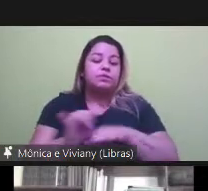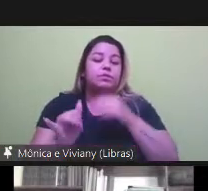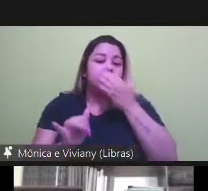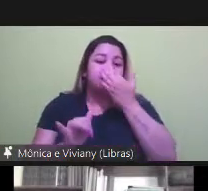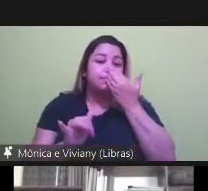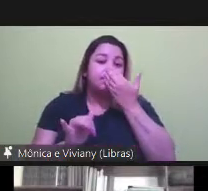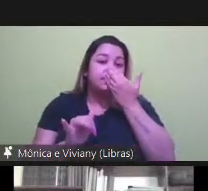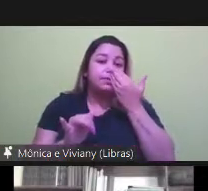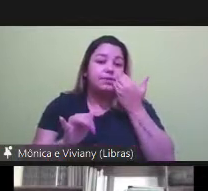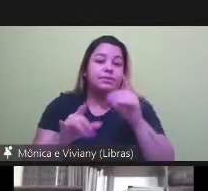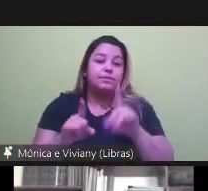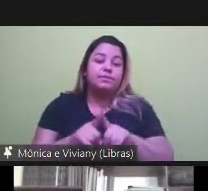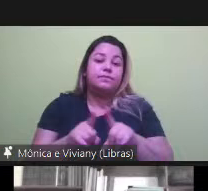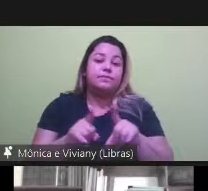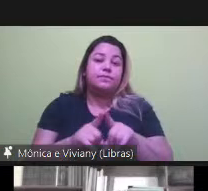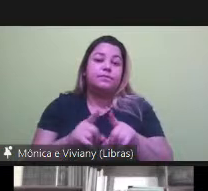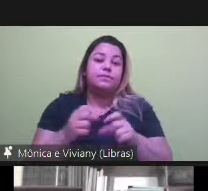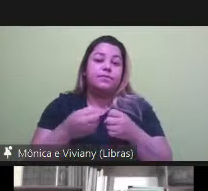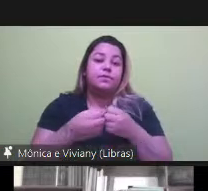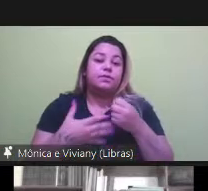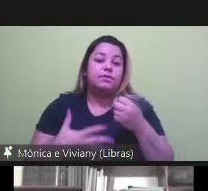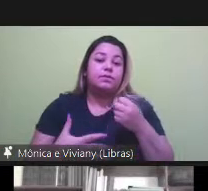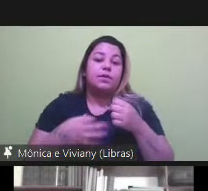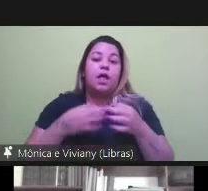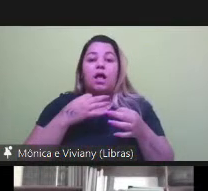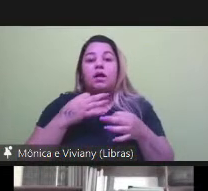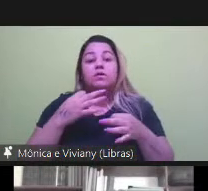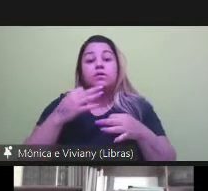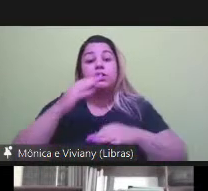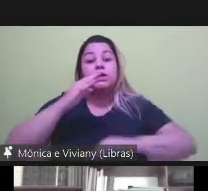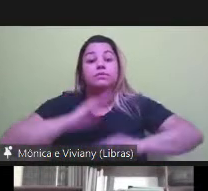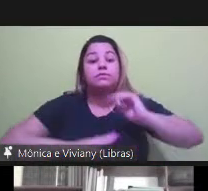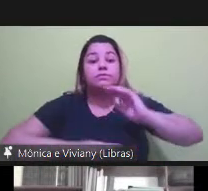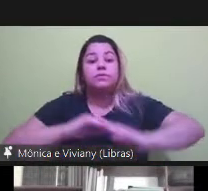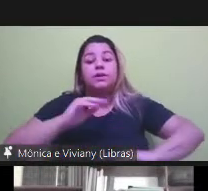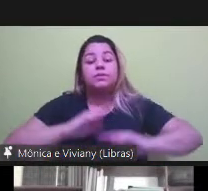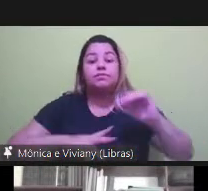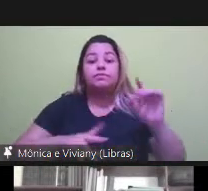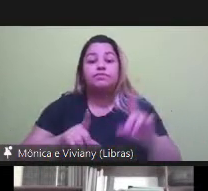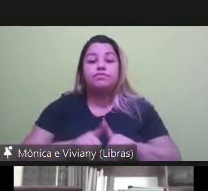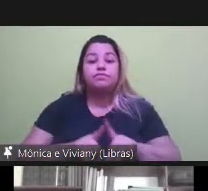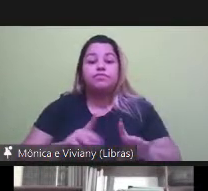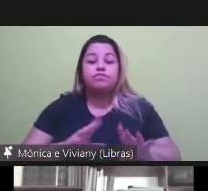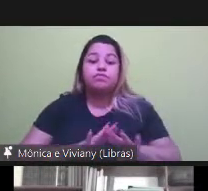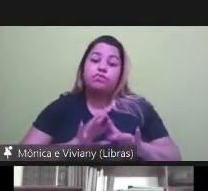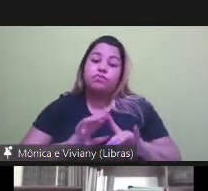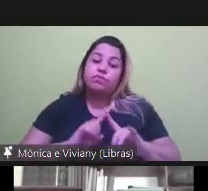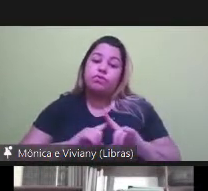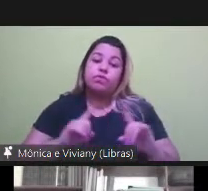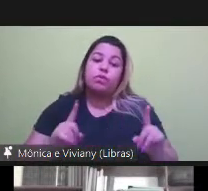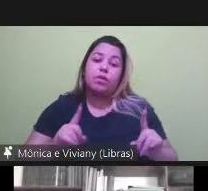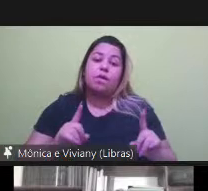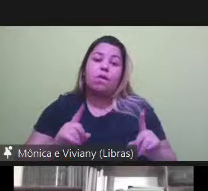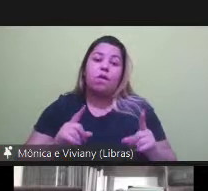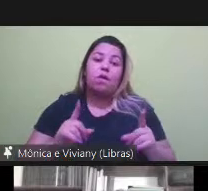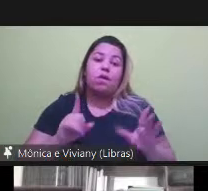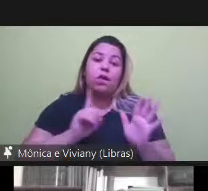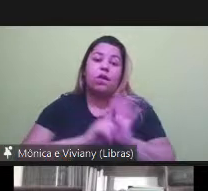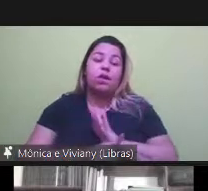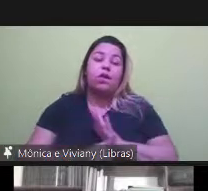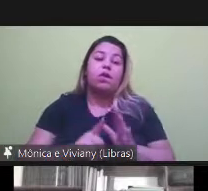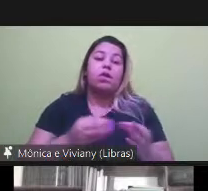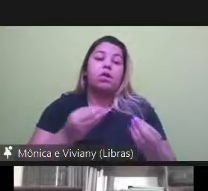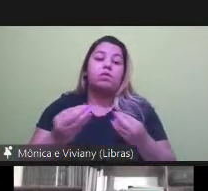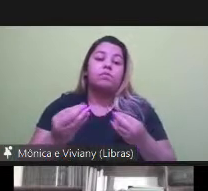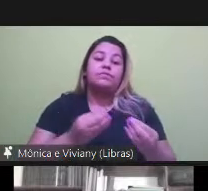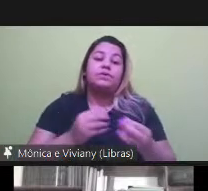by Pablo, and how we can carry it on to clinical practice. So the first question that